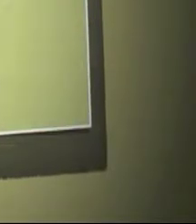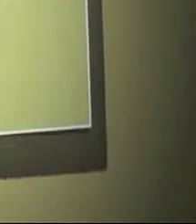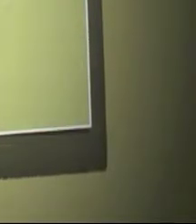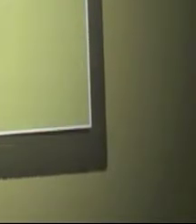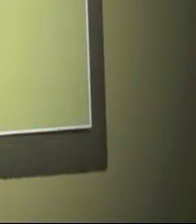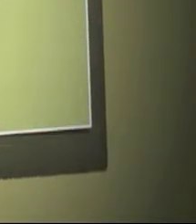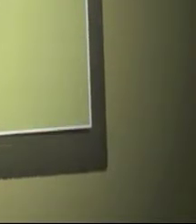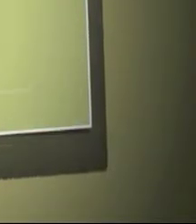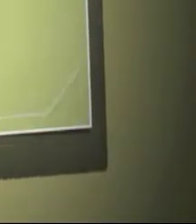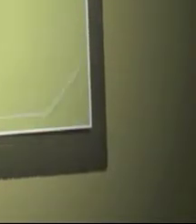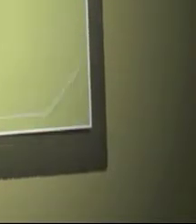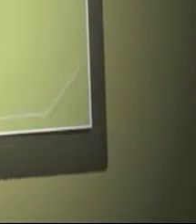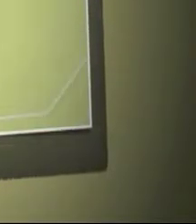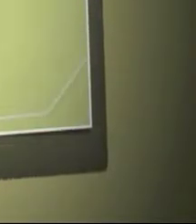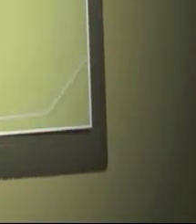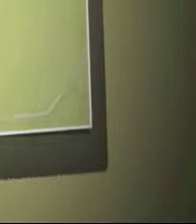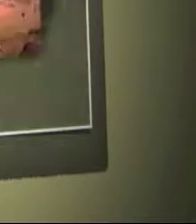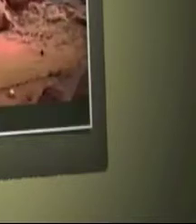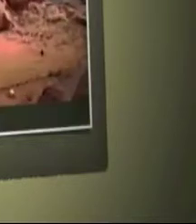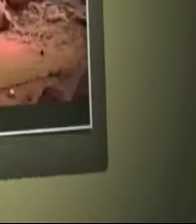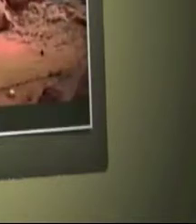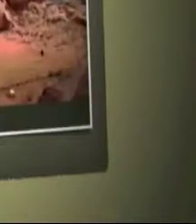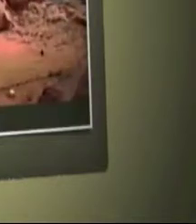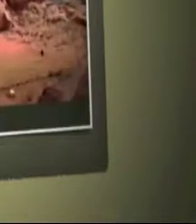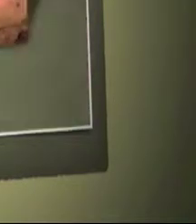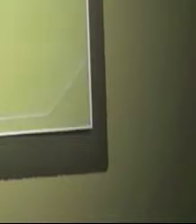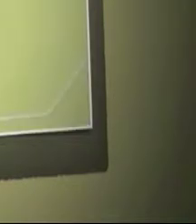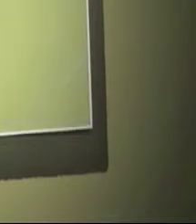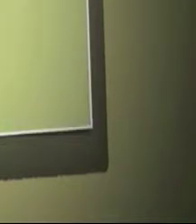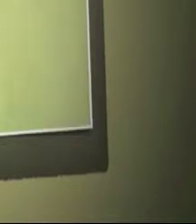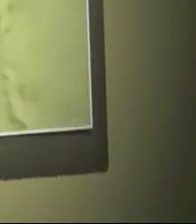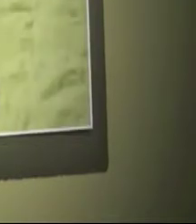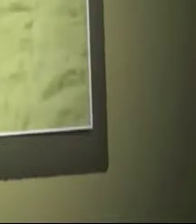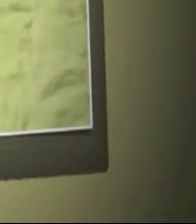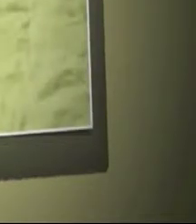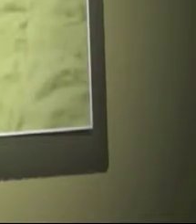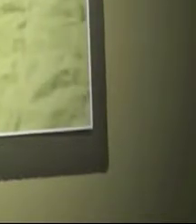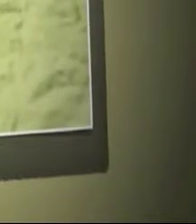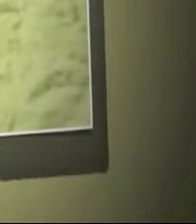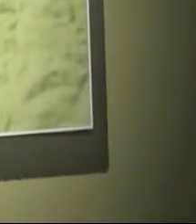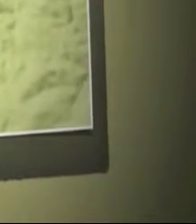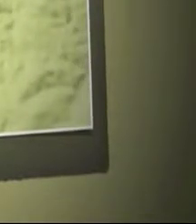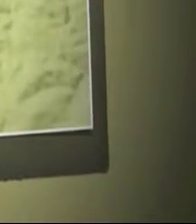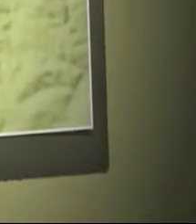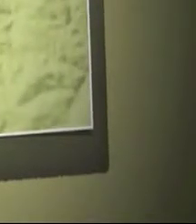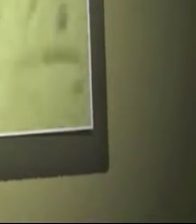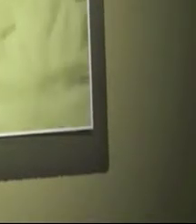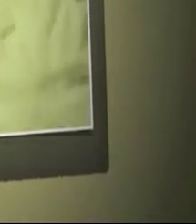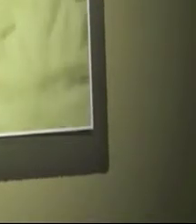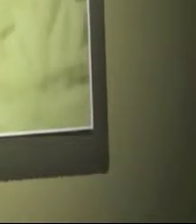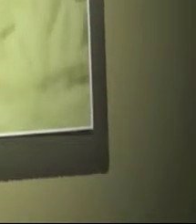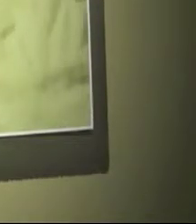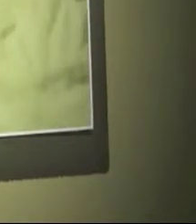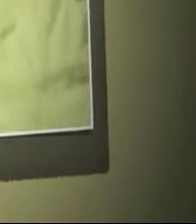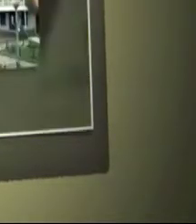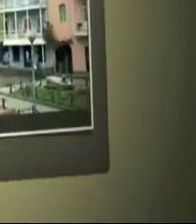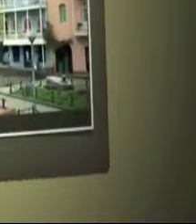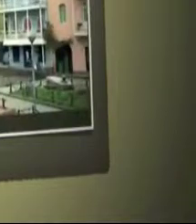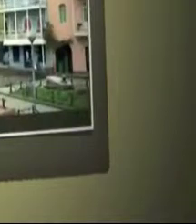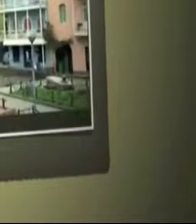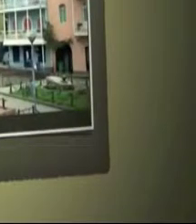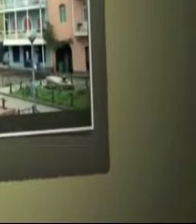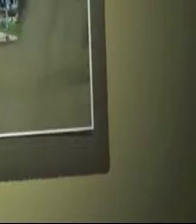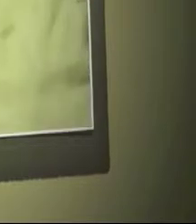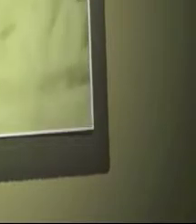improve the quality, professionalism, and reach of our webcasts, to translate our services into multiple languages, and to find ways to increase